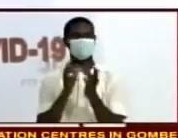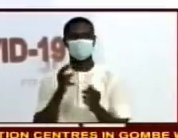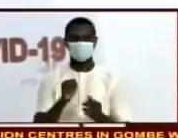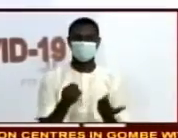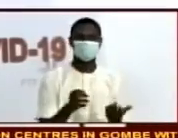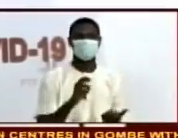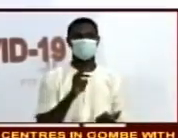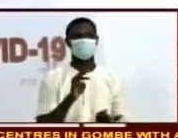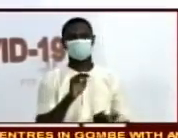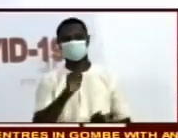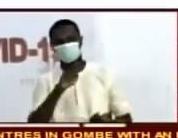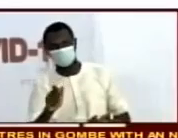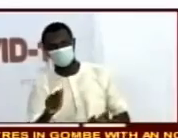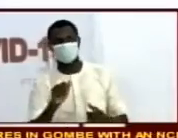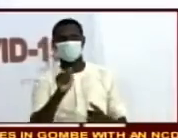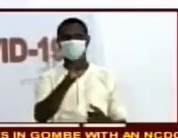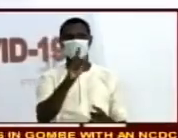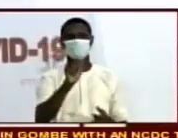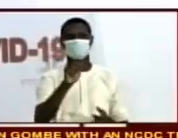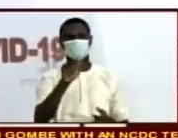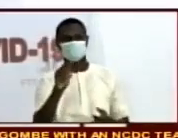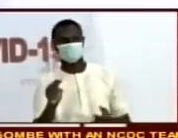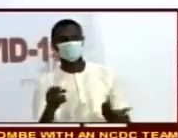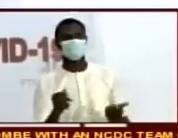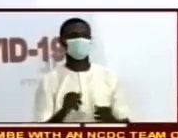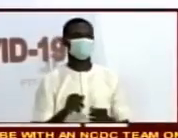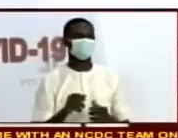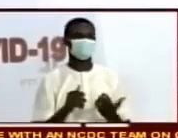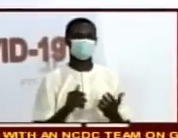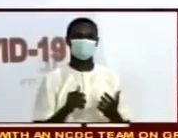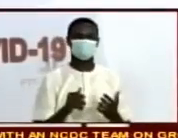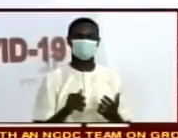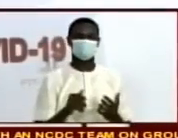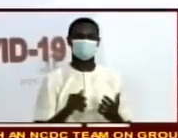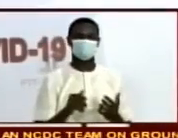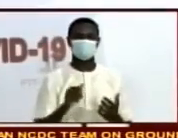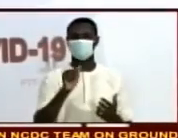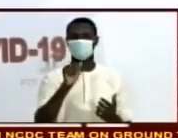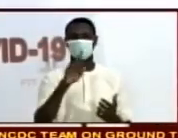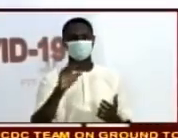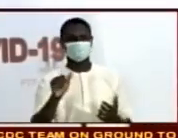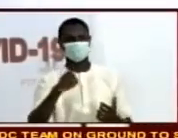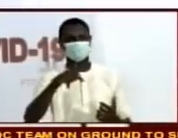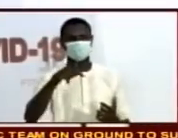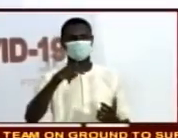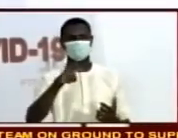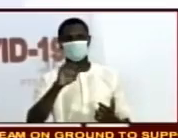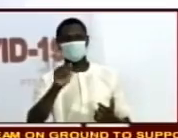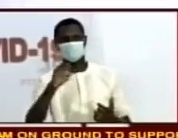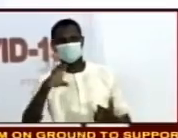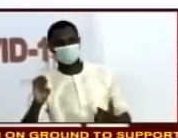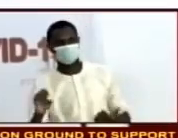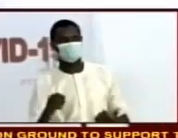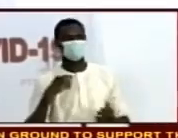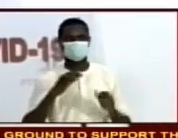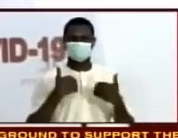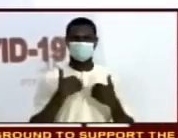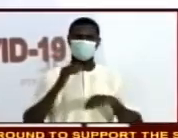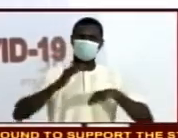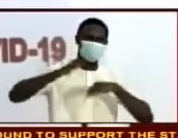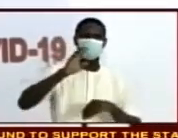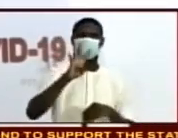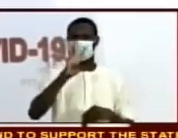Air, Asman, Air Peace, all three of them. We have 4,000 people there outside wanting to come